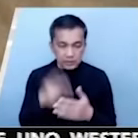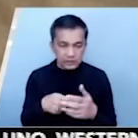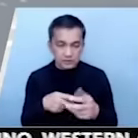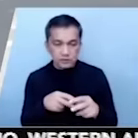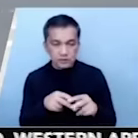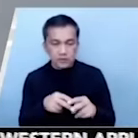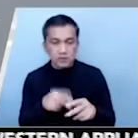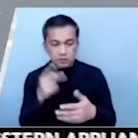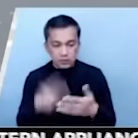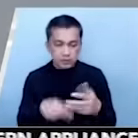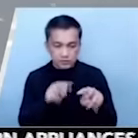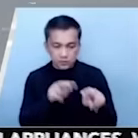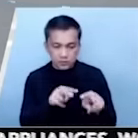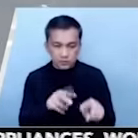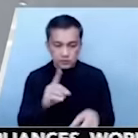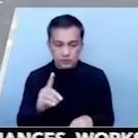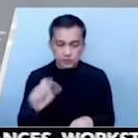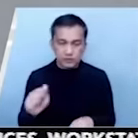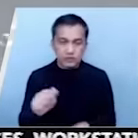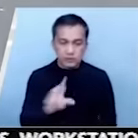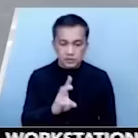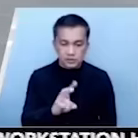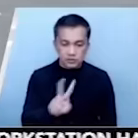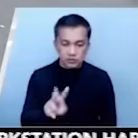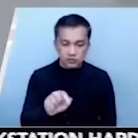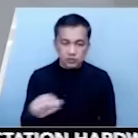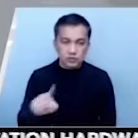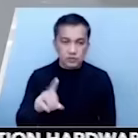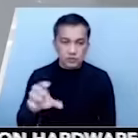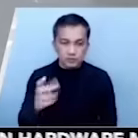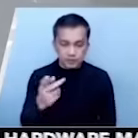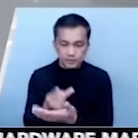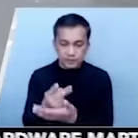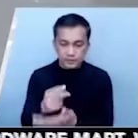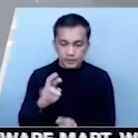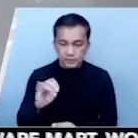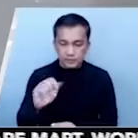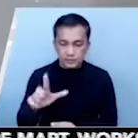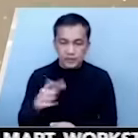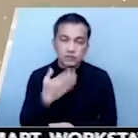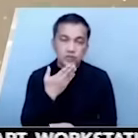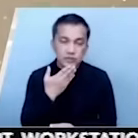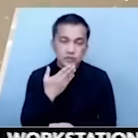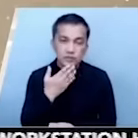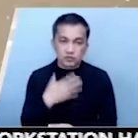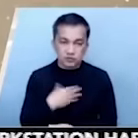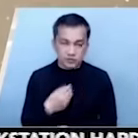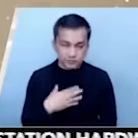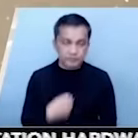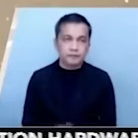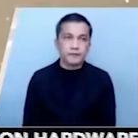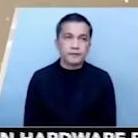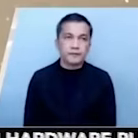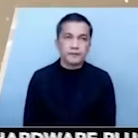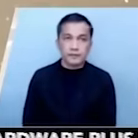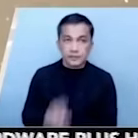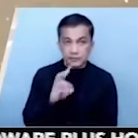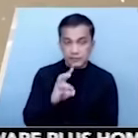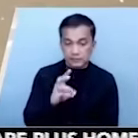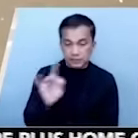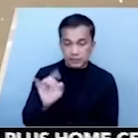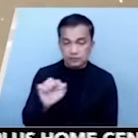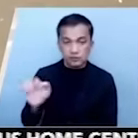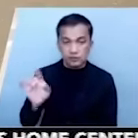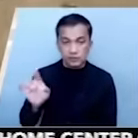Agriculture, nasa 72 hanggang 100 pesos ang retail price ng puti o refined sugar. 68 hanggang 86 pesos ang